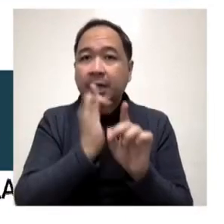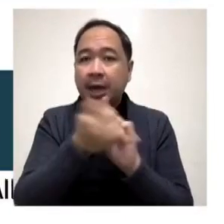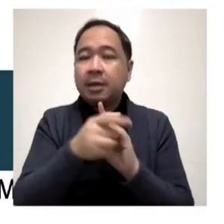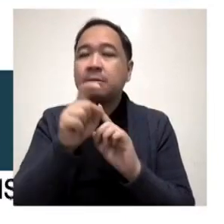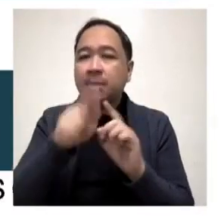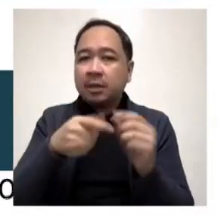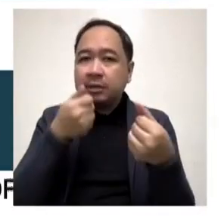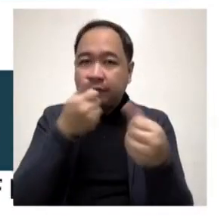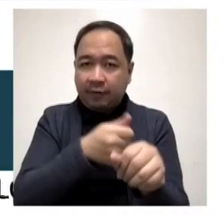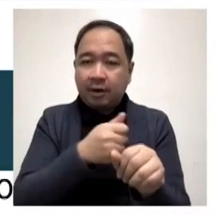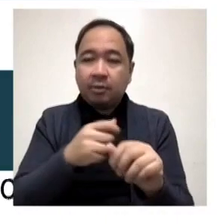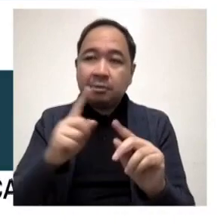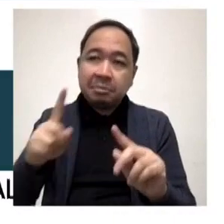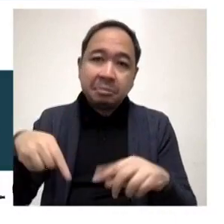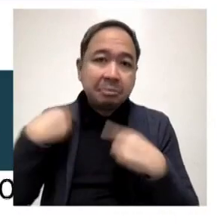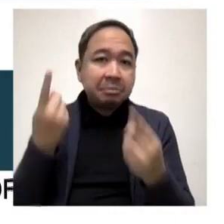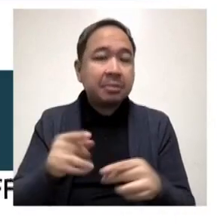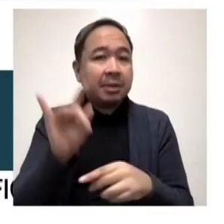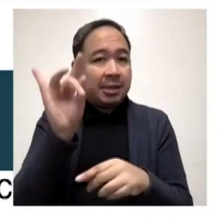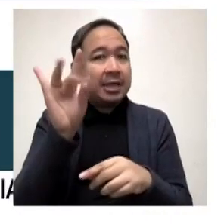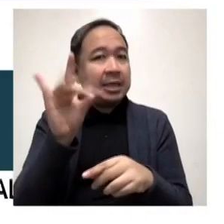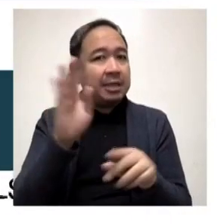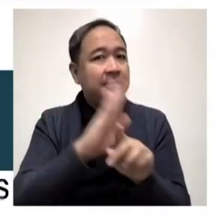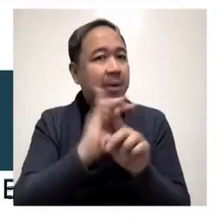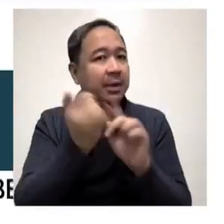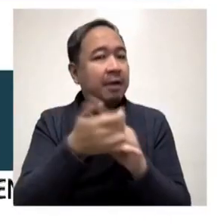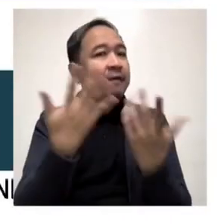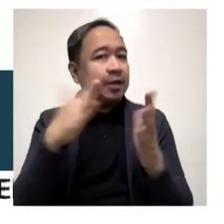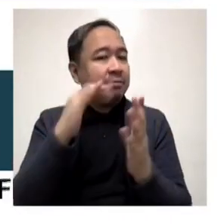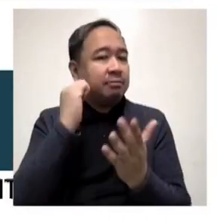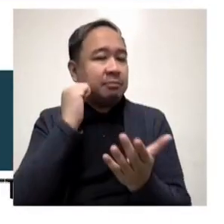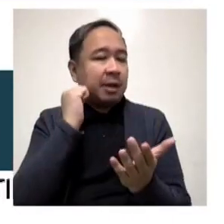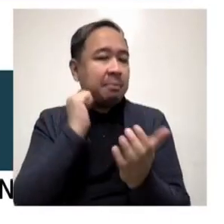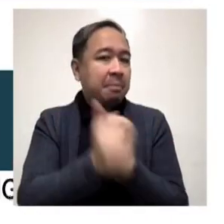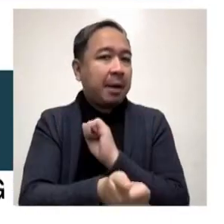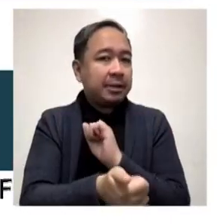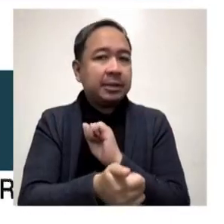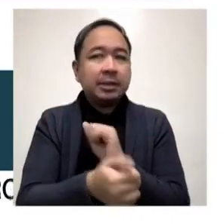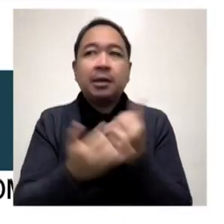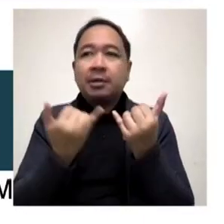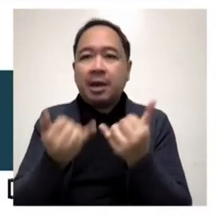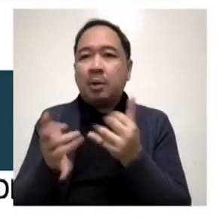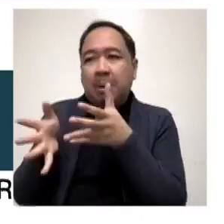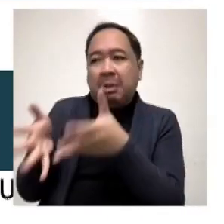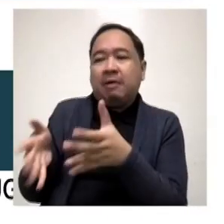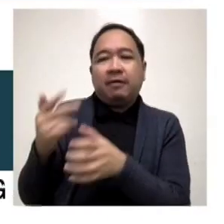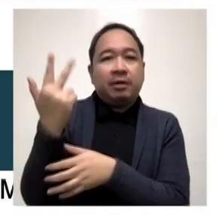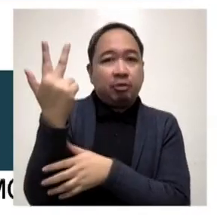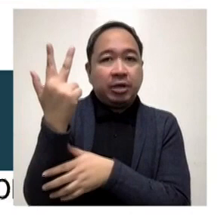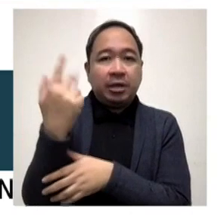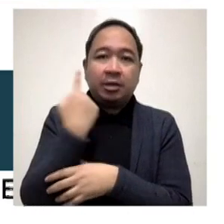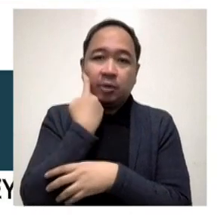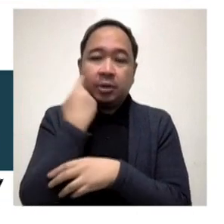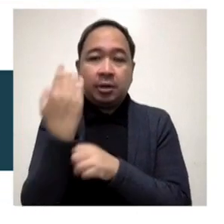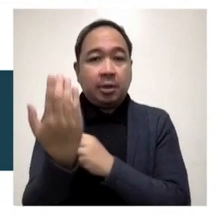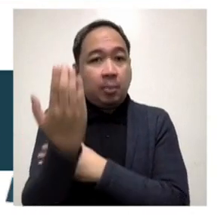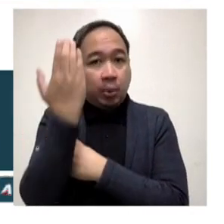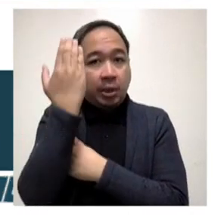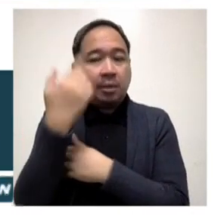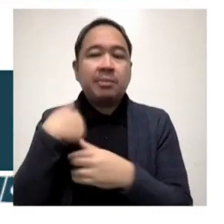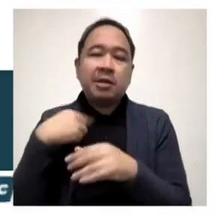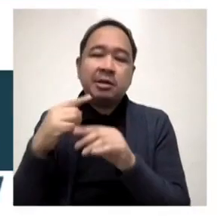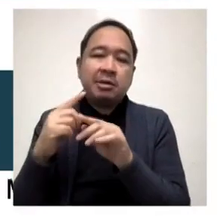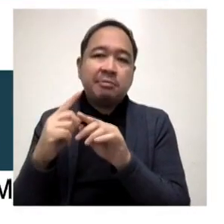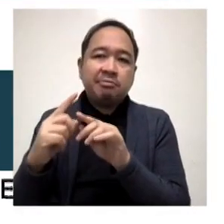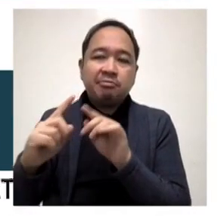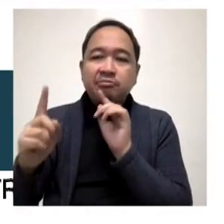And so far, 18 have passed, and we are down to three. That is why just this morning, I spoke to the barangay captains